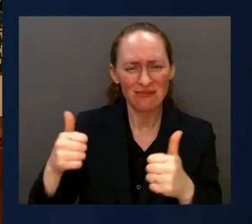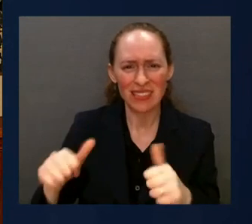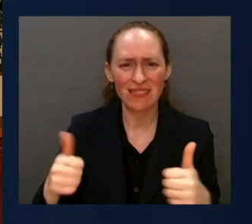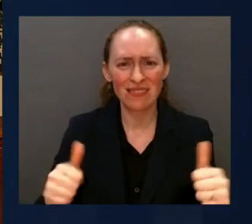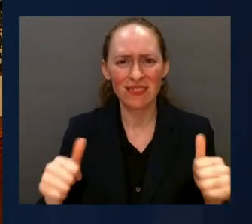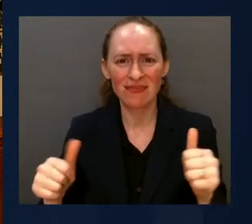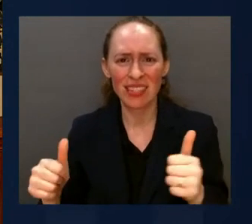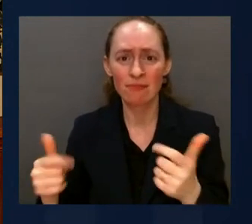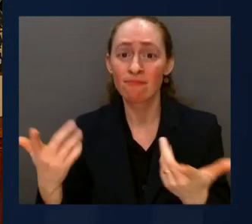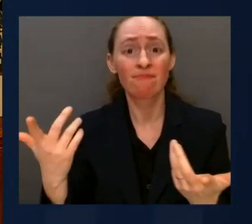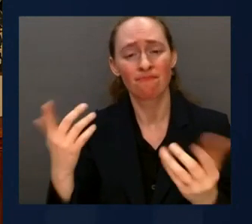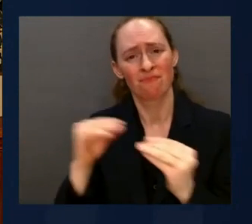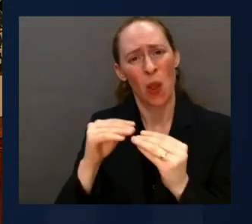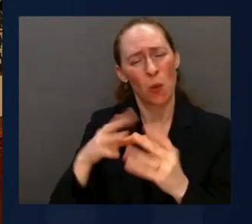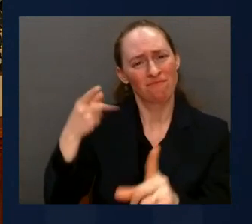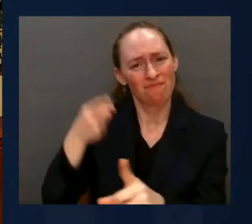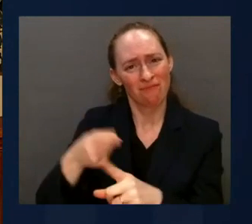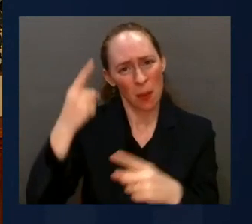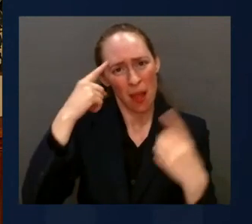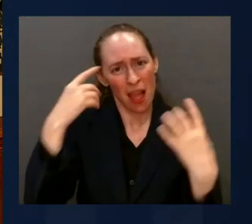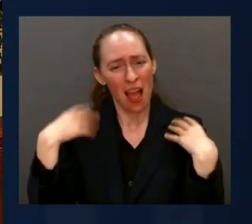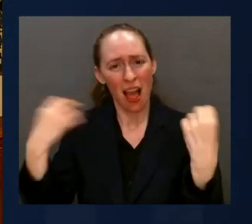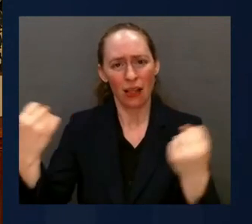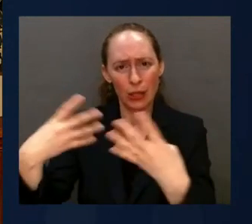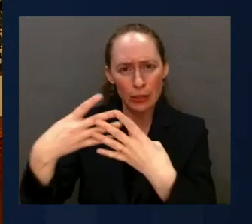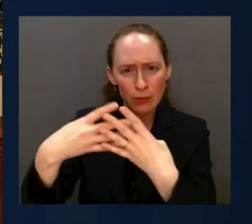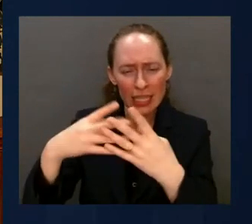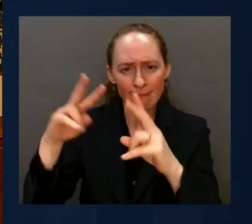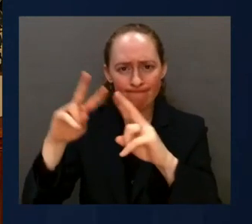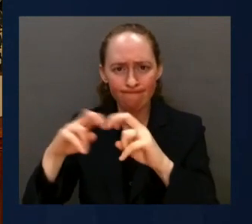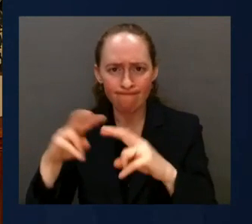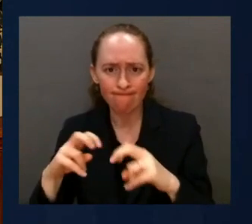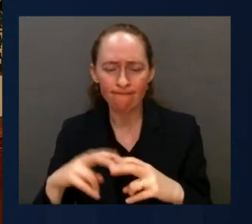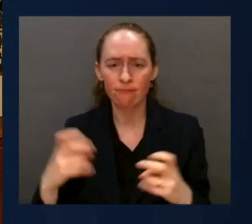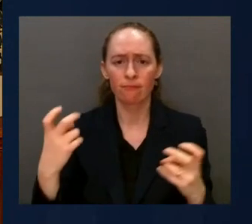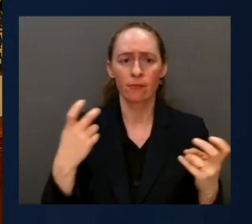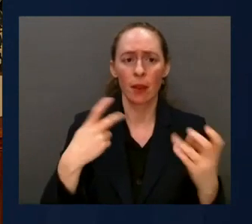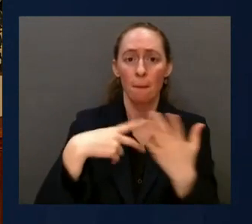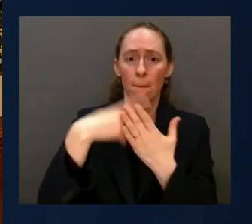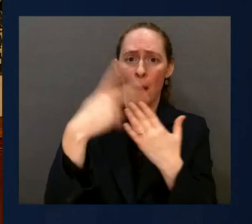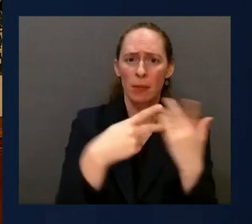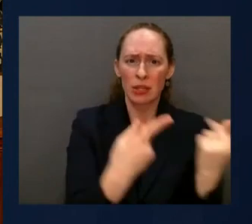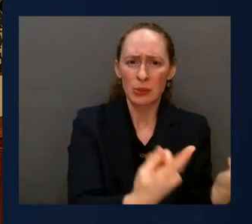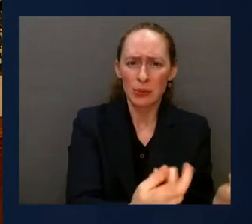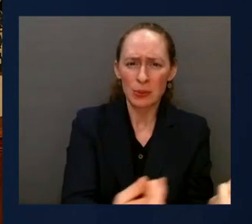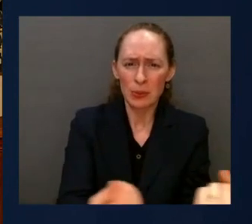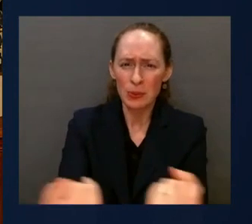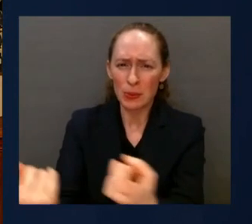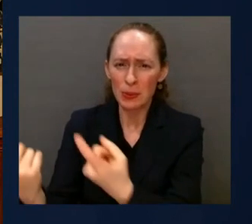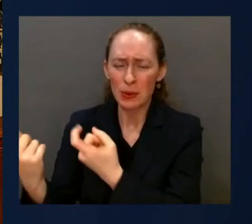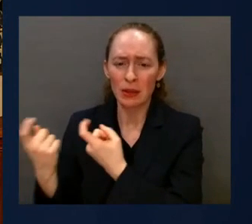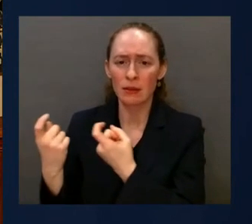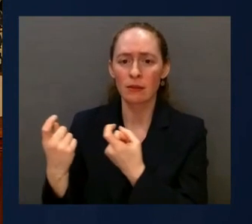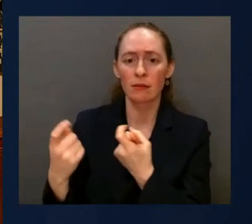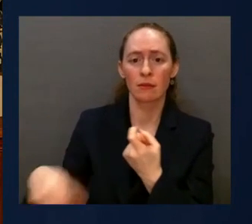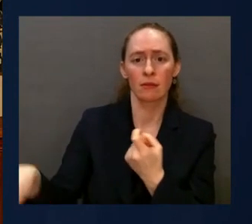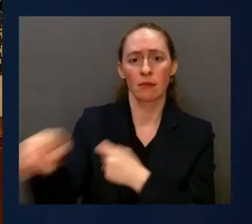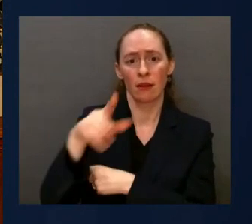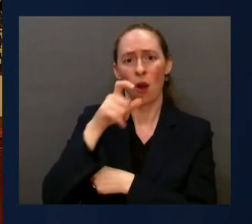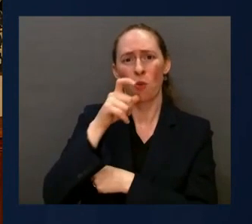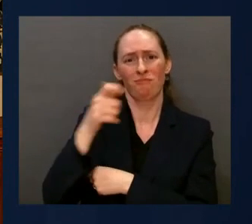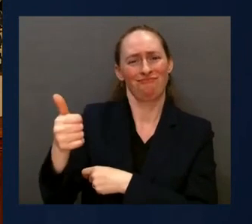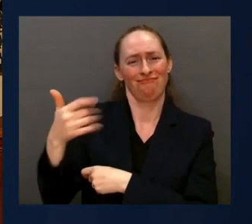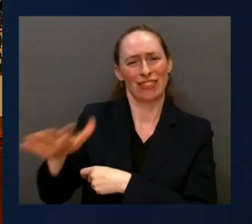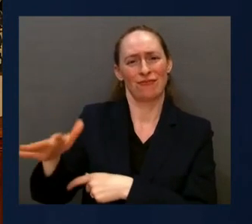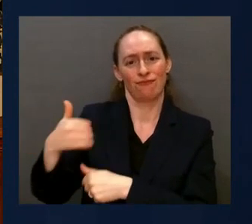that recruits veterans to help other veterans understand what they're going through, get them the help they need. We